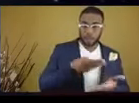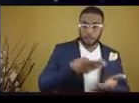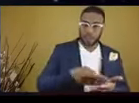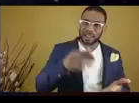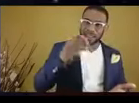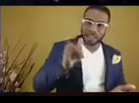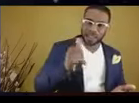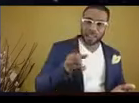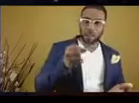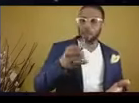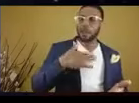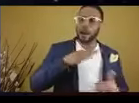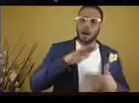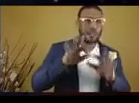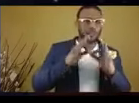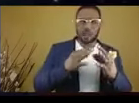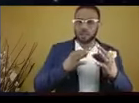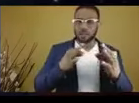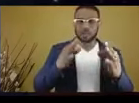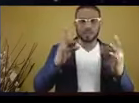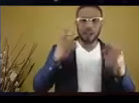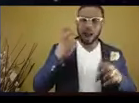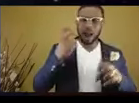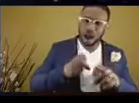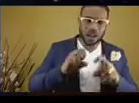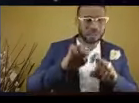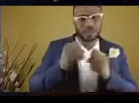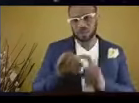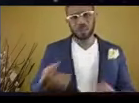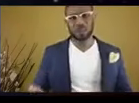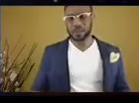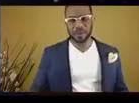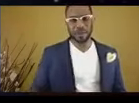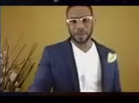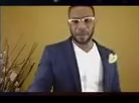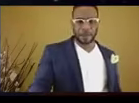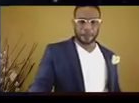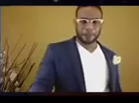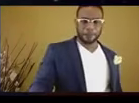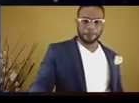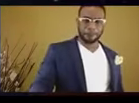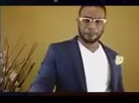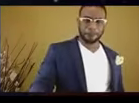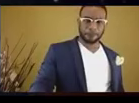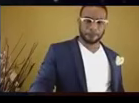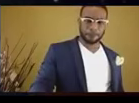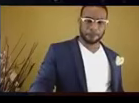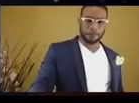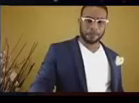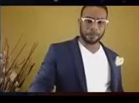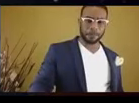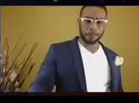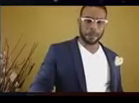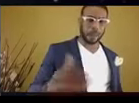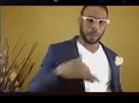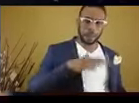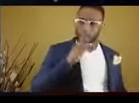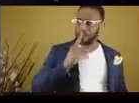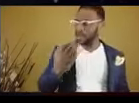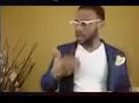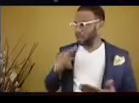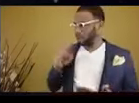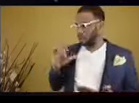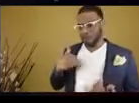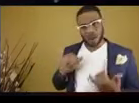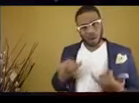put my entire family in a hard situation. I don't want my mother to be here in North Carolina, where I'm